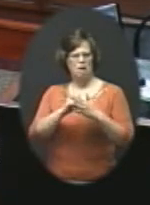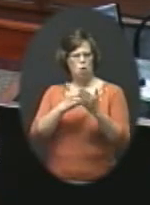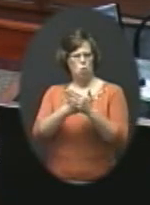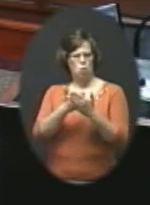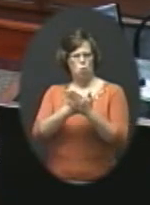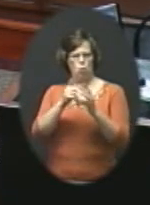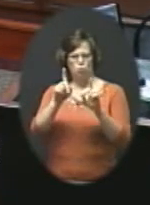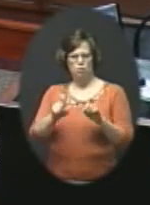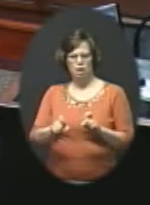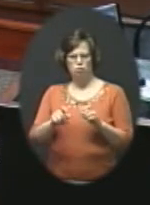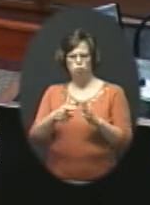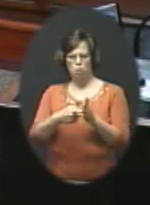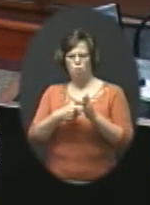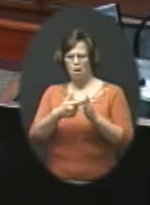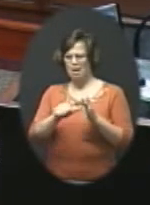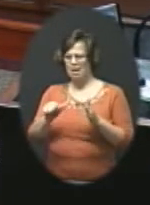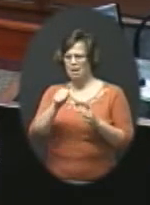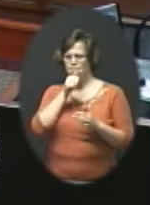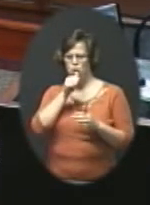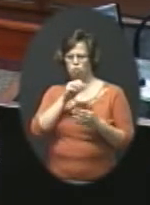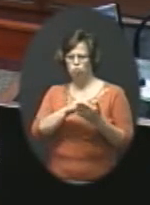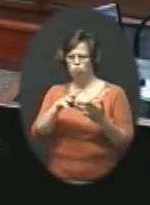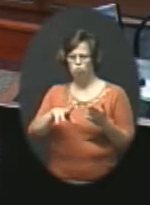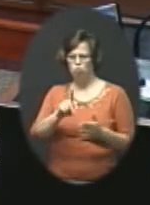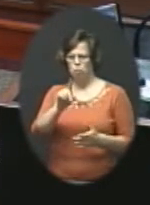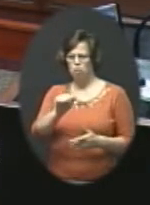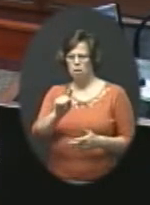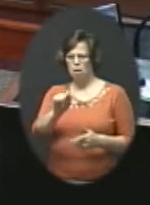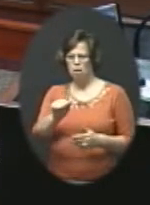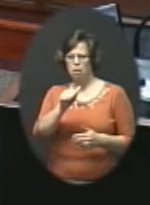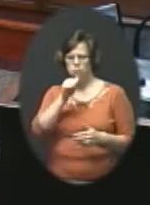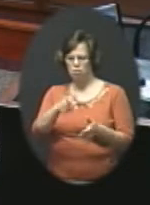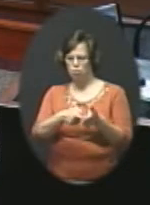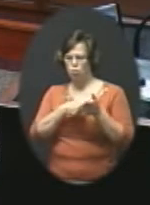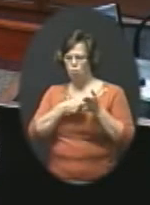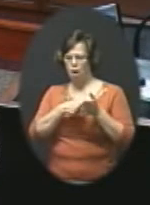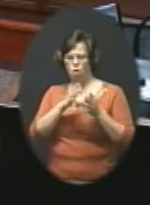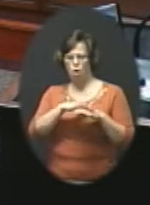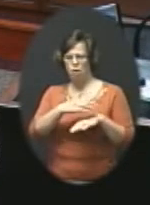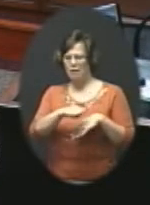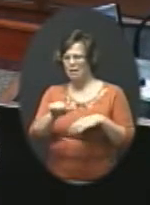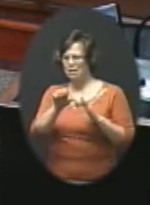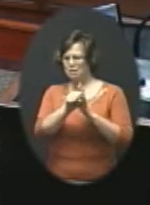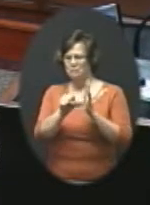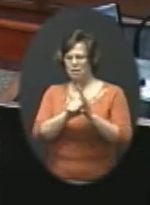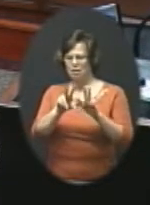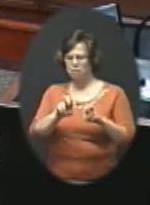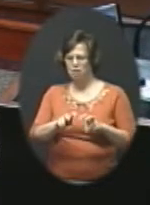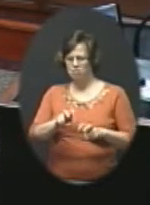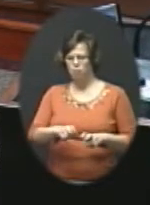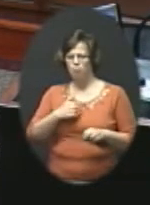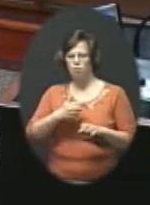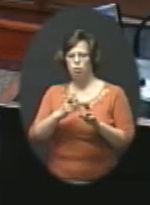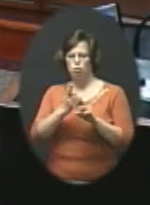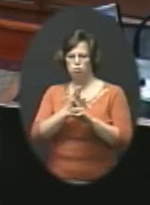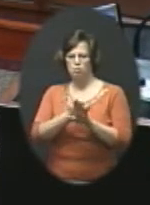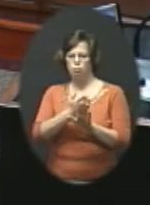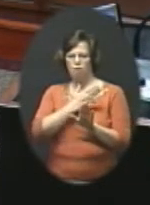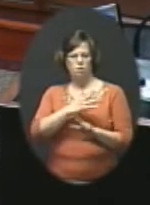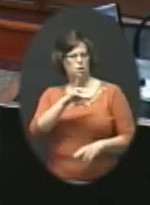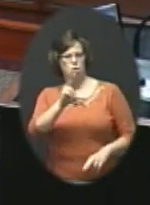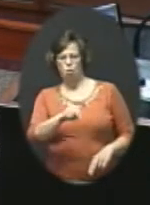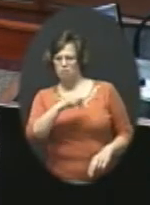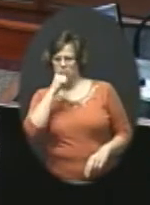test require any personal student data that wasn't required on any of the state assessments that we've been using prior? It does